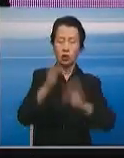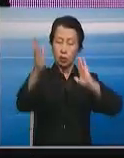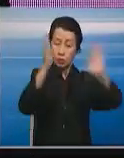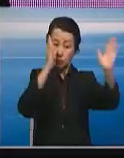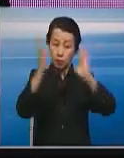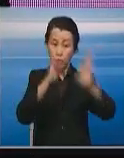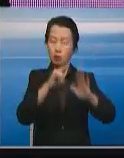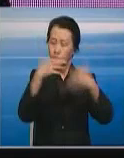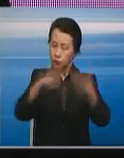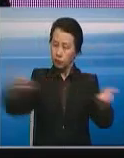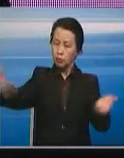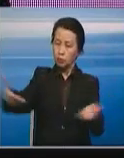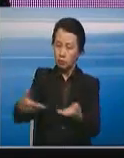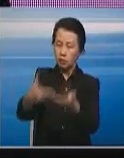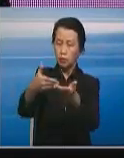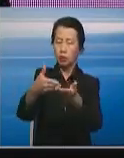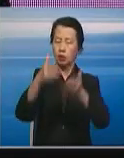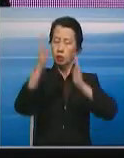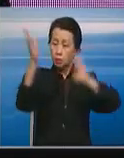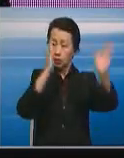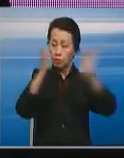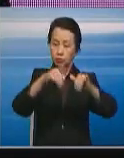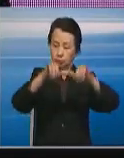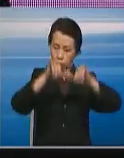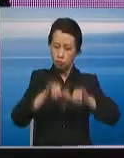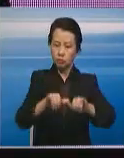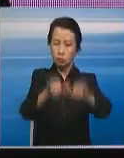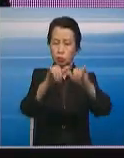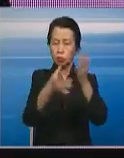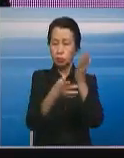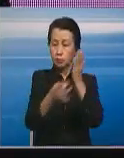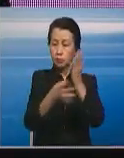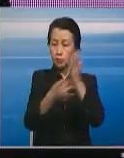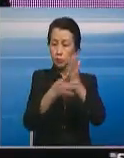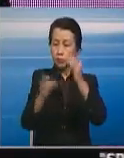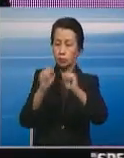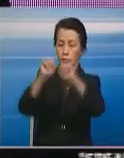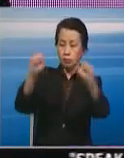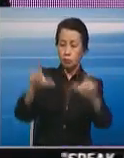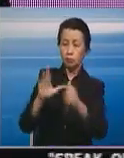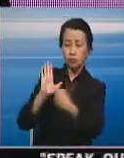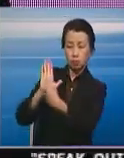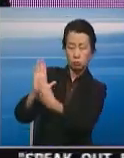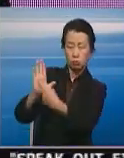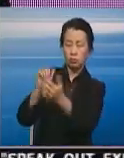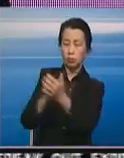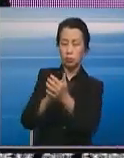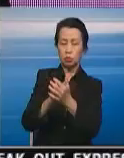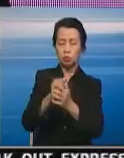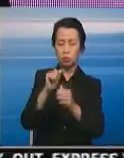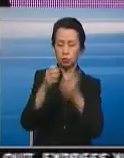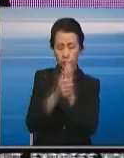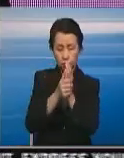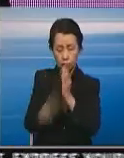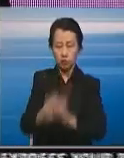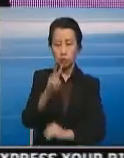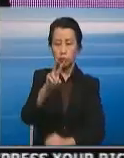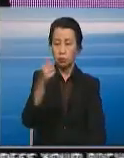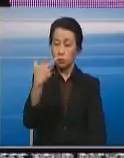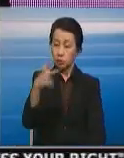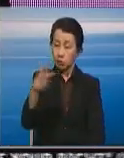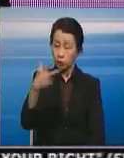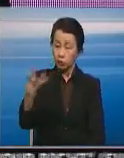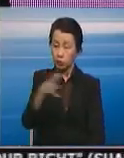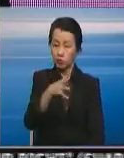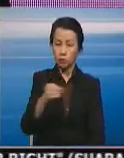has introduced the Malaysian Sustainable Palm Oil Certification Scheme in 2013 and